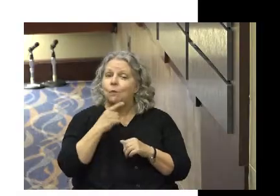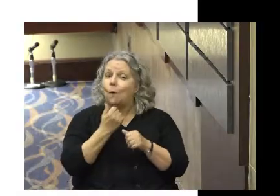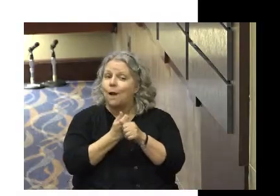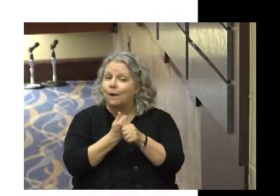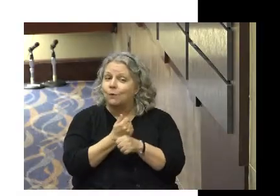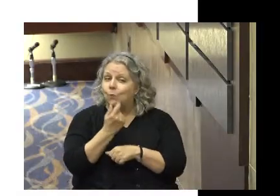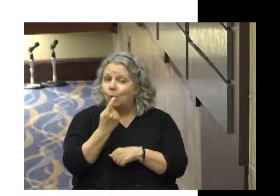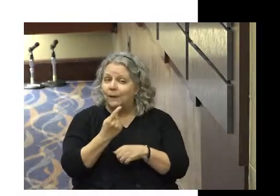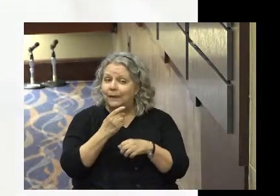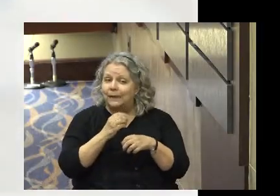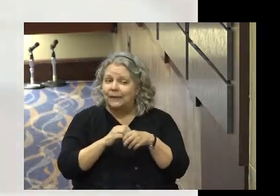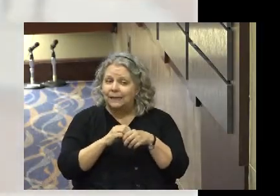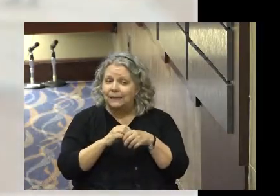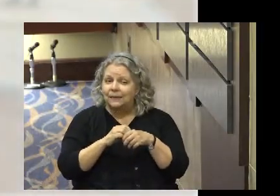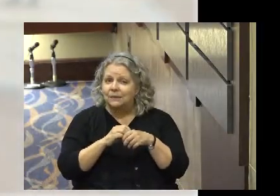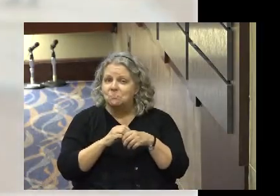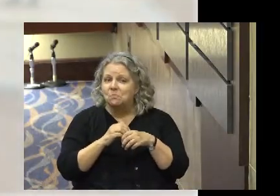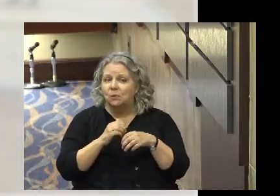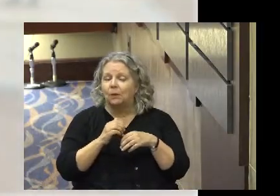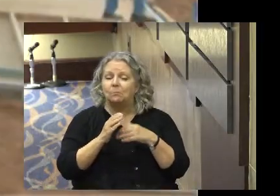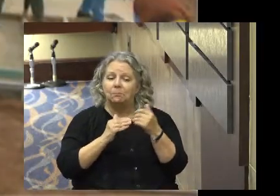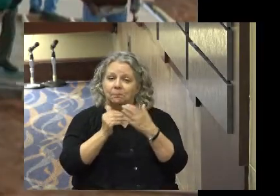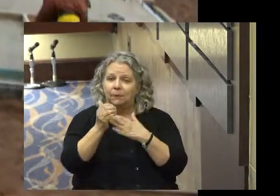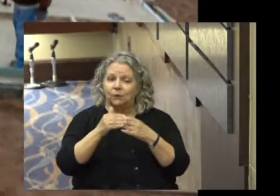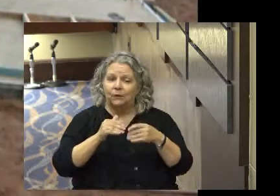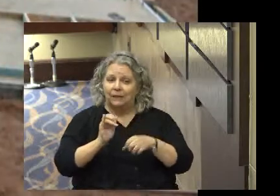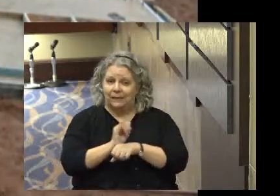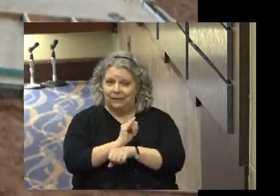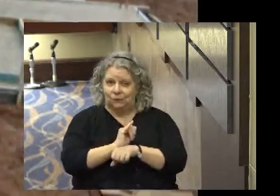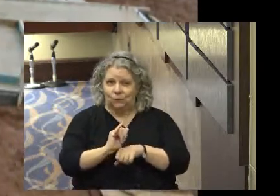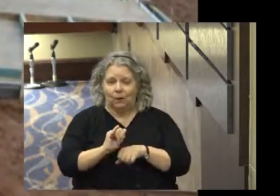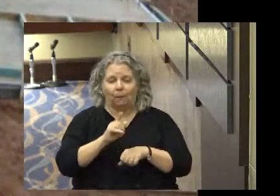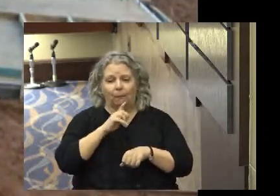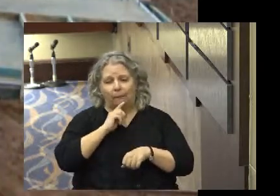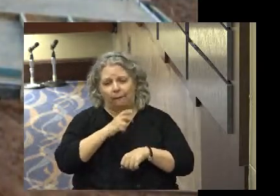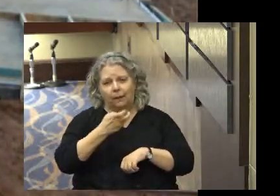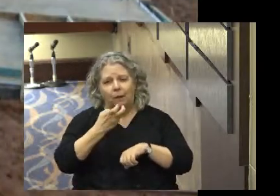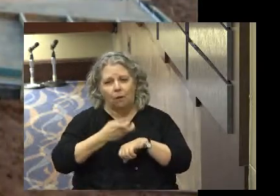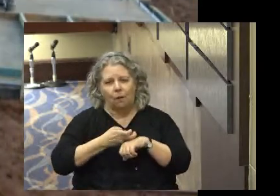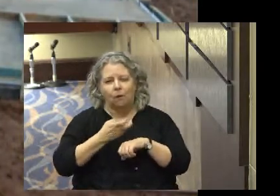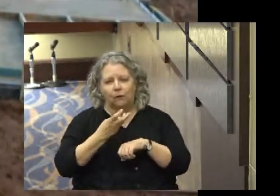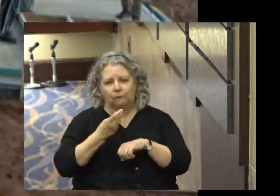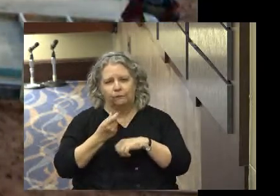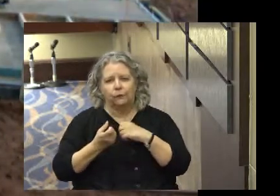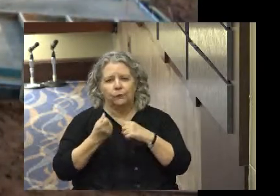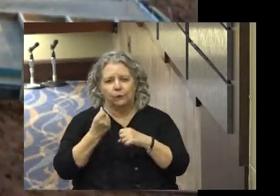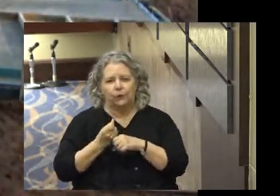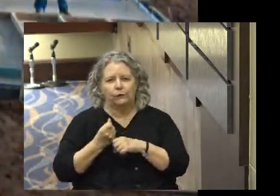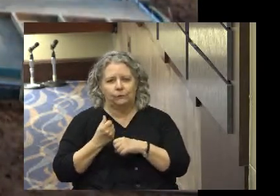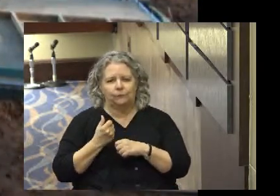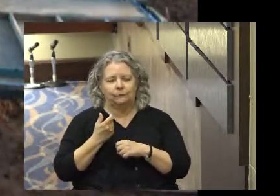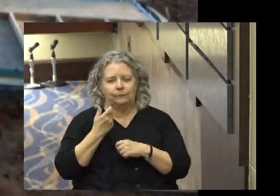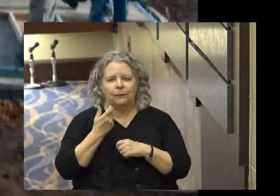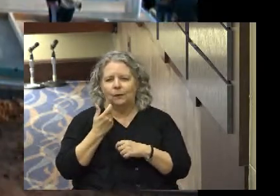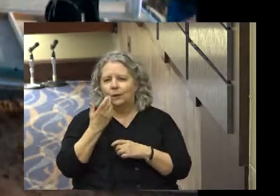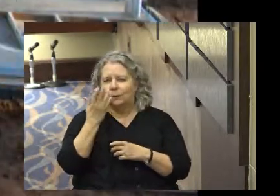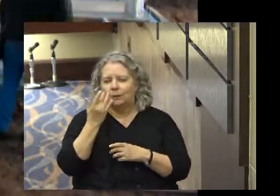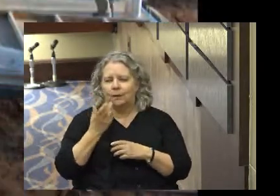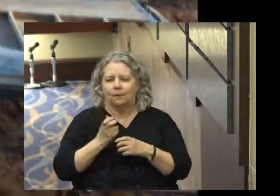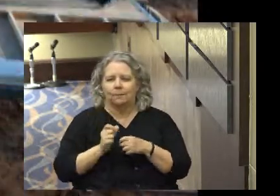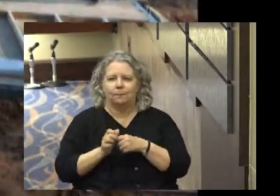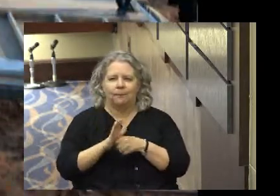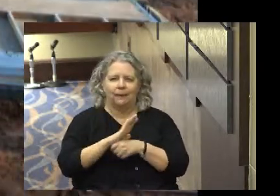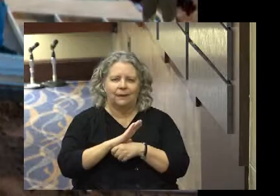building industry, the past few years have been challenging for Habitat. The pandemic has affected our